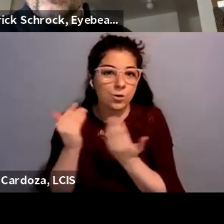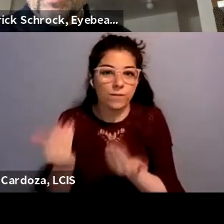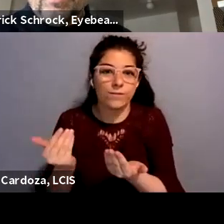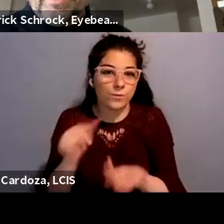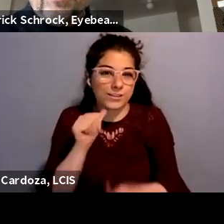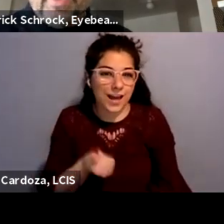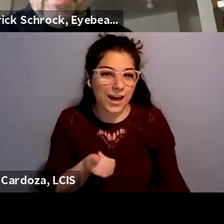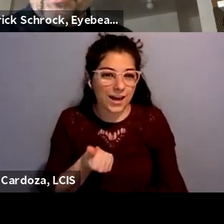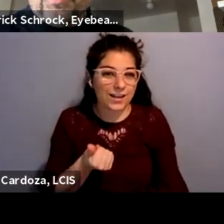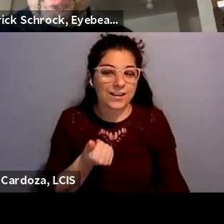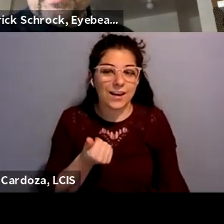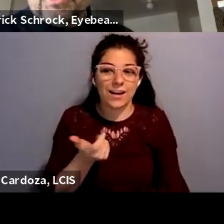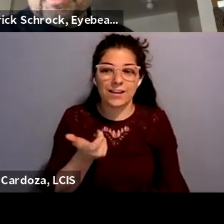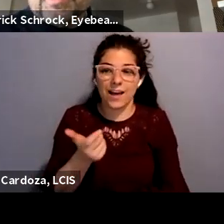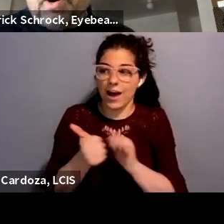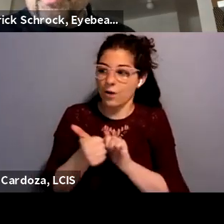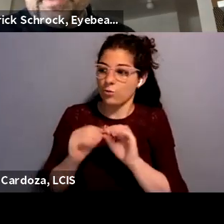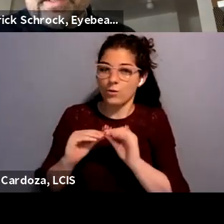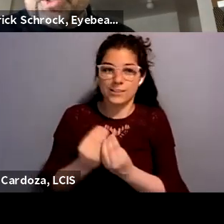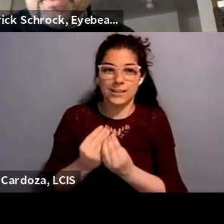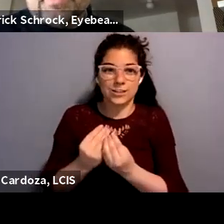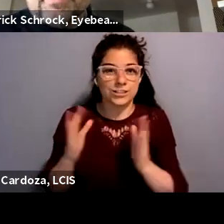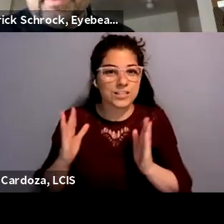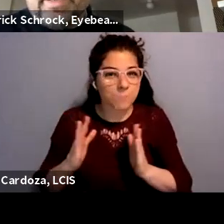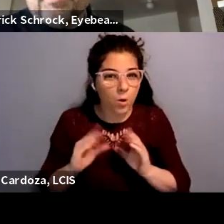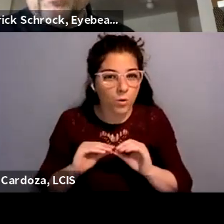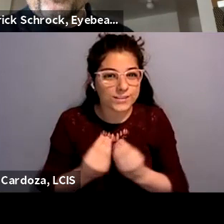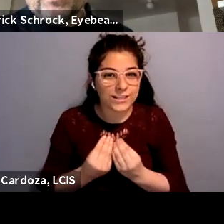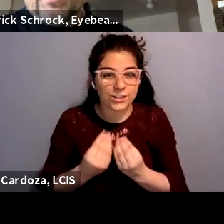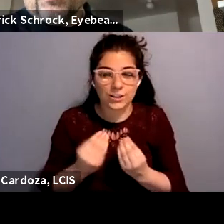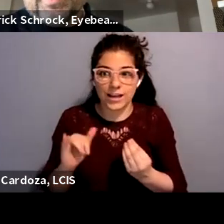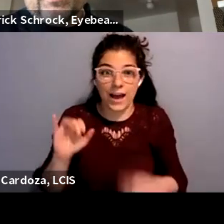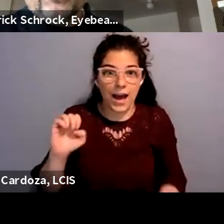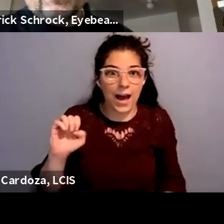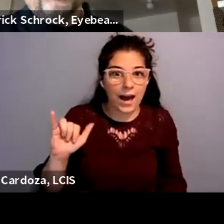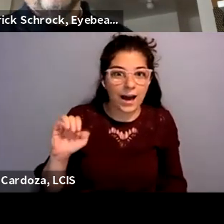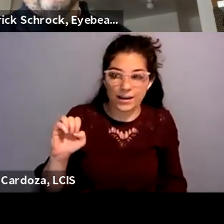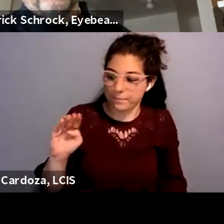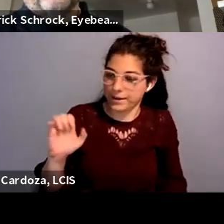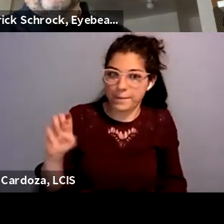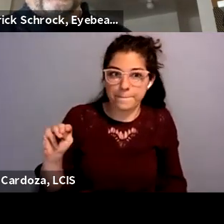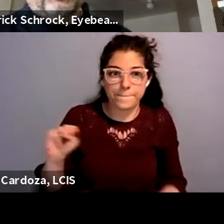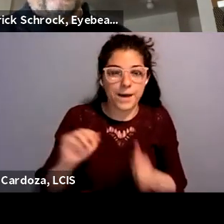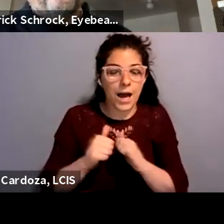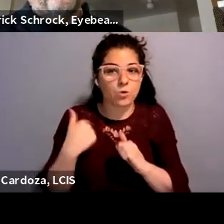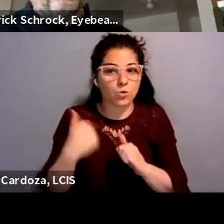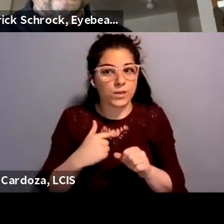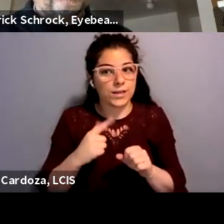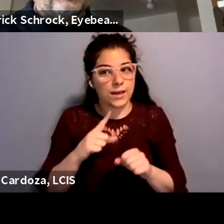And how do organizations, small organizations like Eyebeam, how do we then